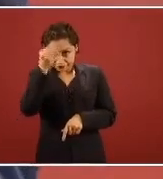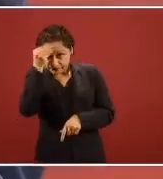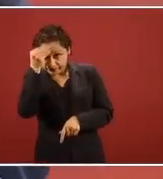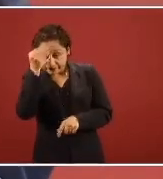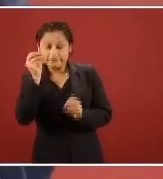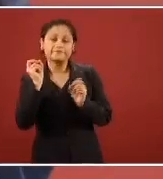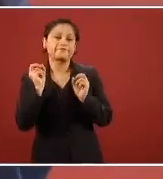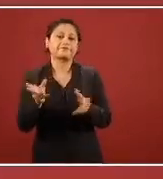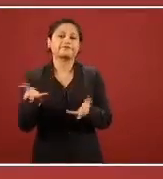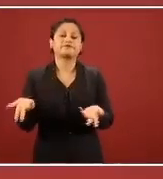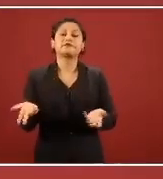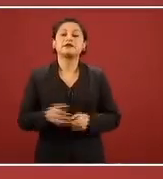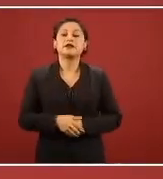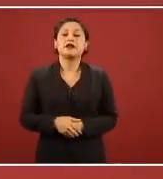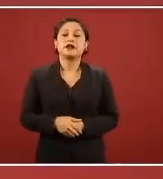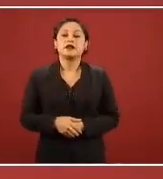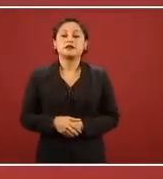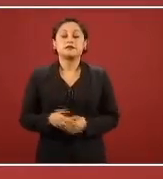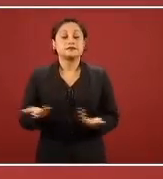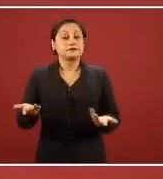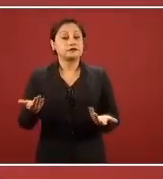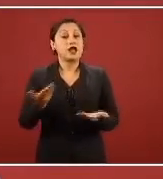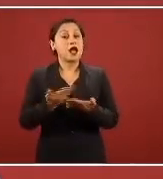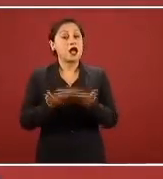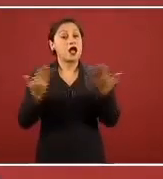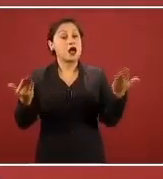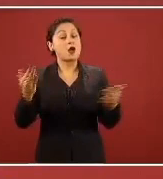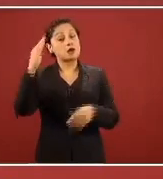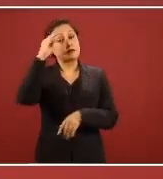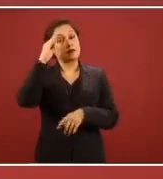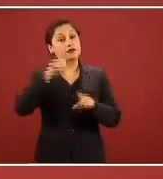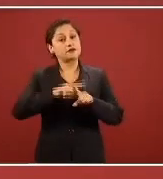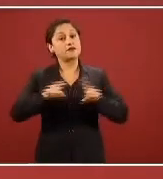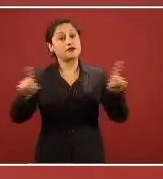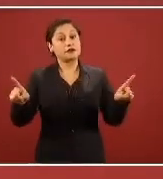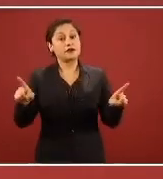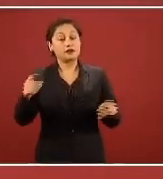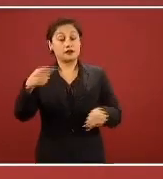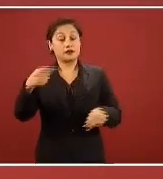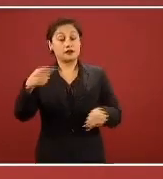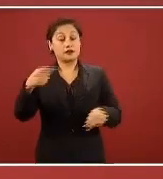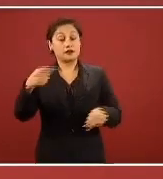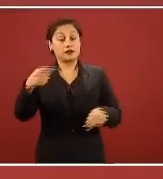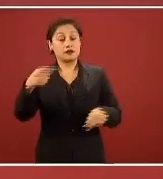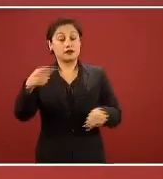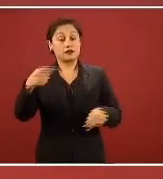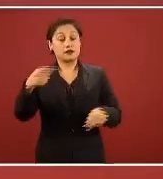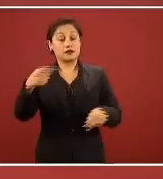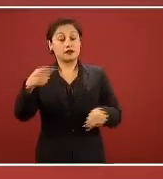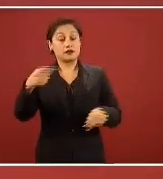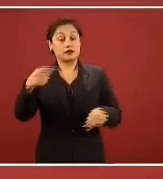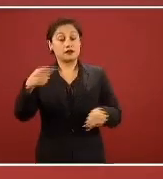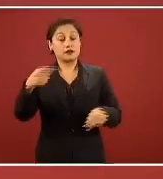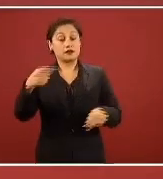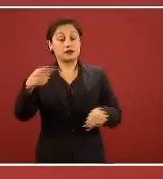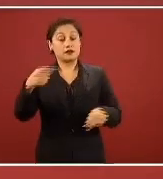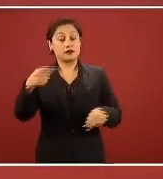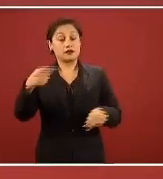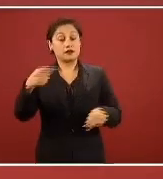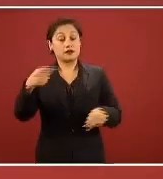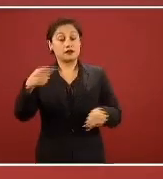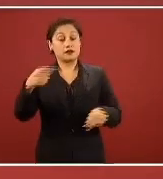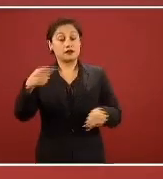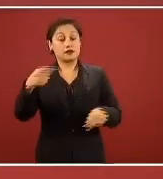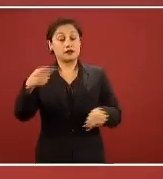De que una cosa es ser servidor público. Y otra muy distinta. It's because he says it's very